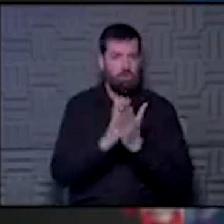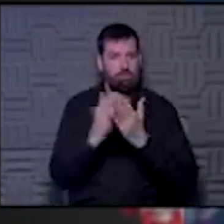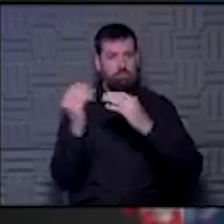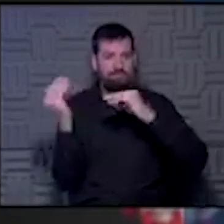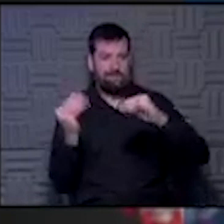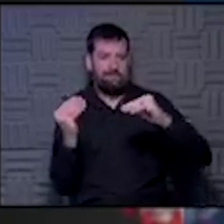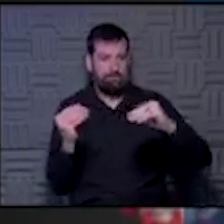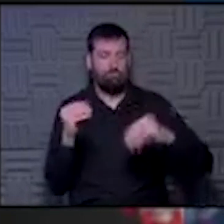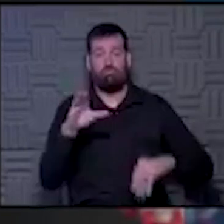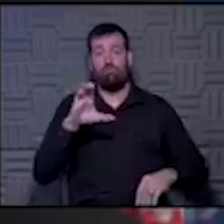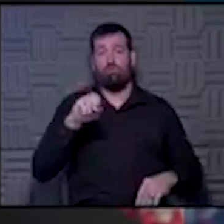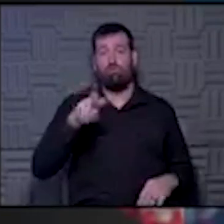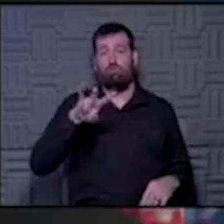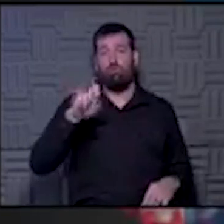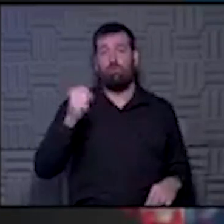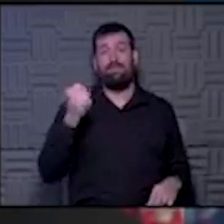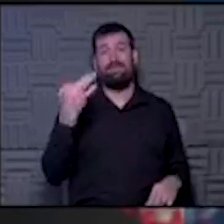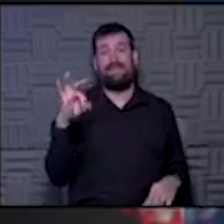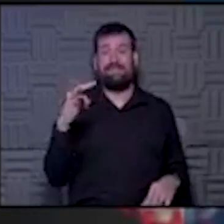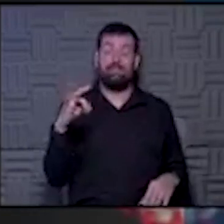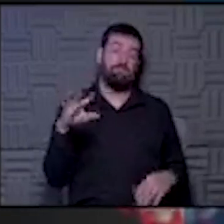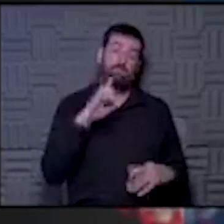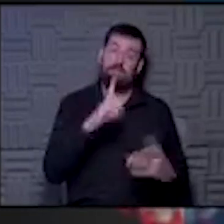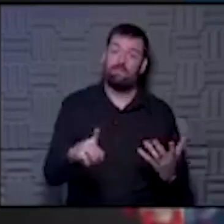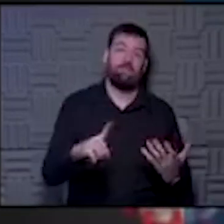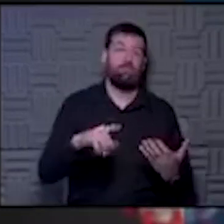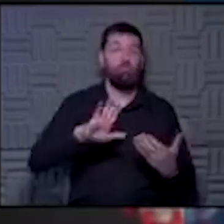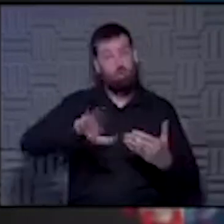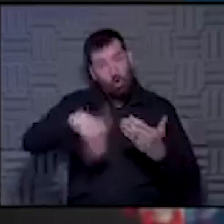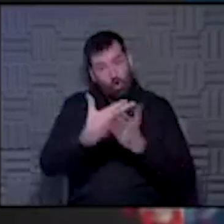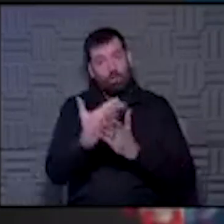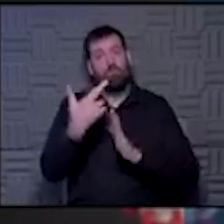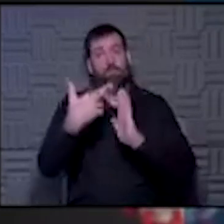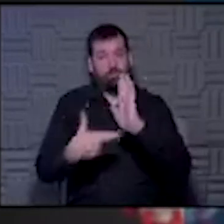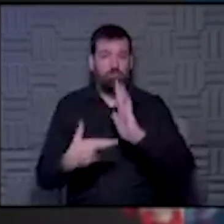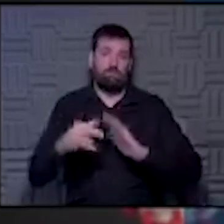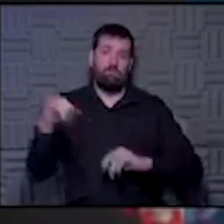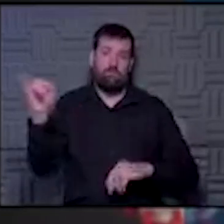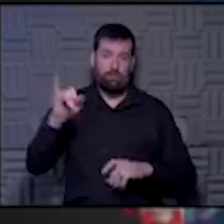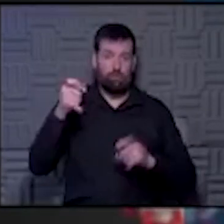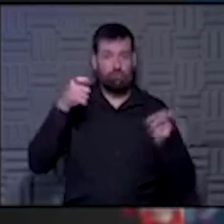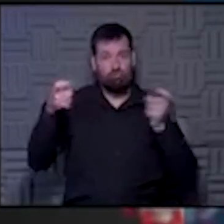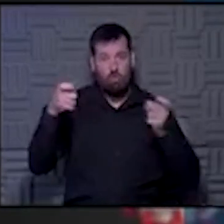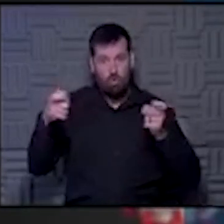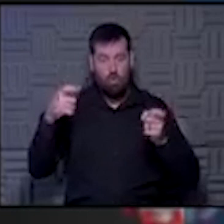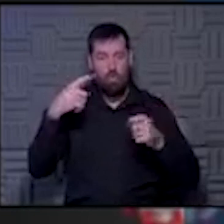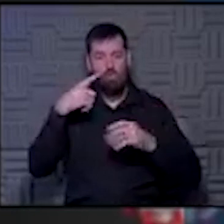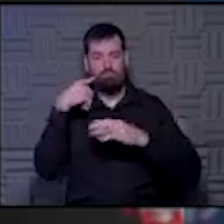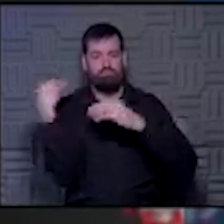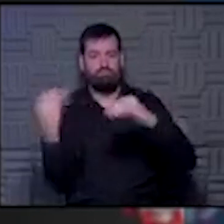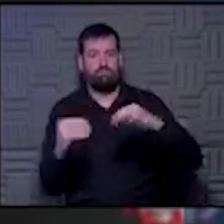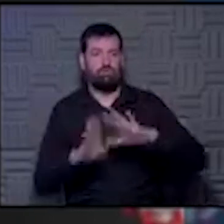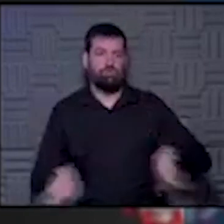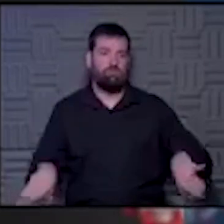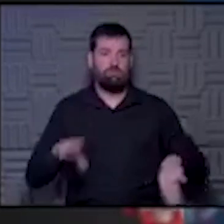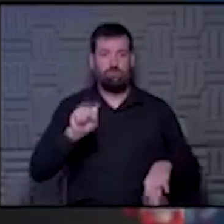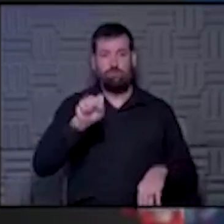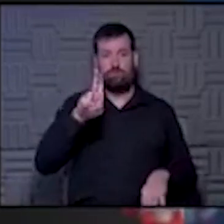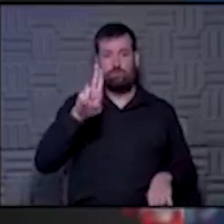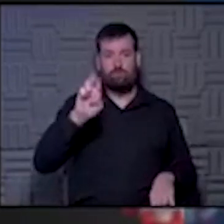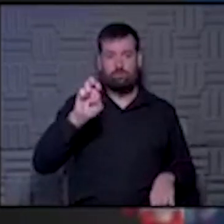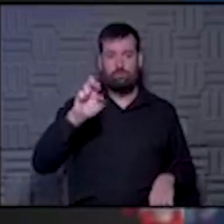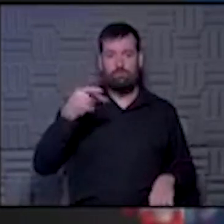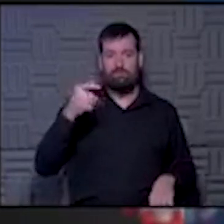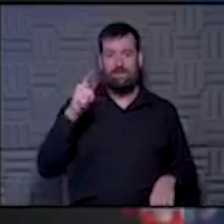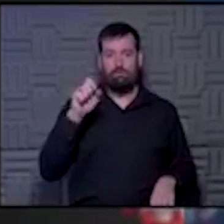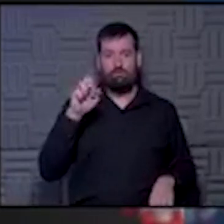the COVID-19, or really all of the pillars of infection prevention and control to children. Sue Patterson, the Director of